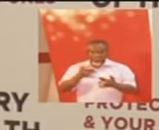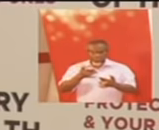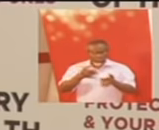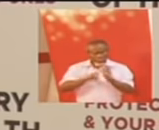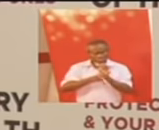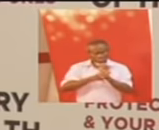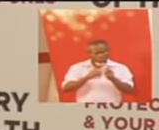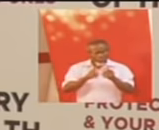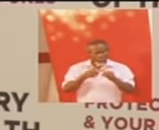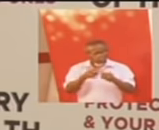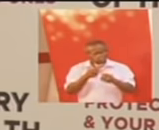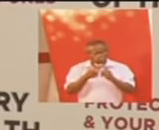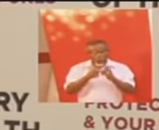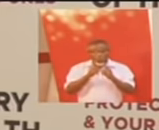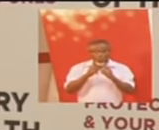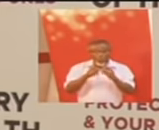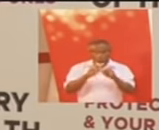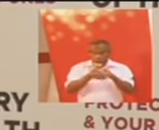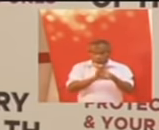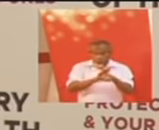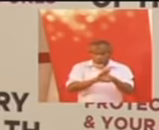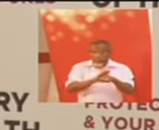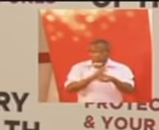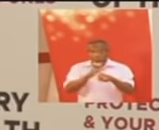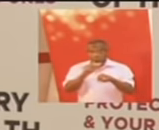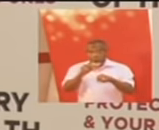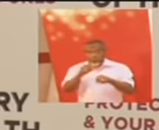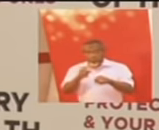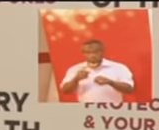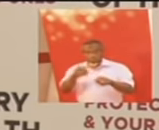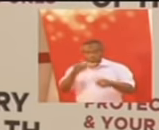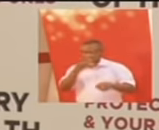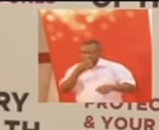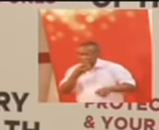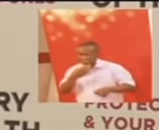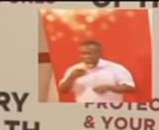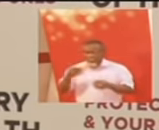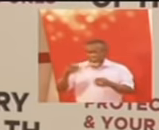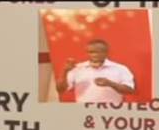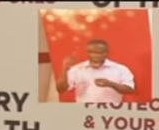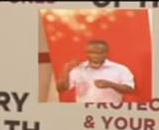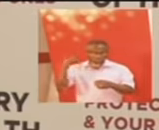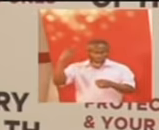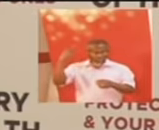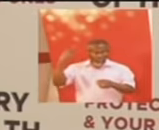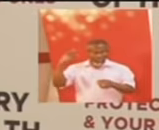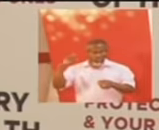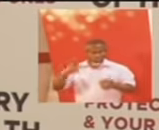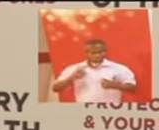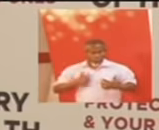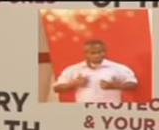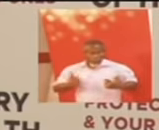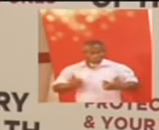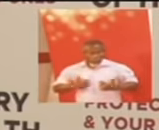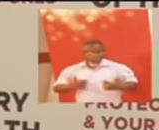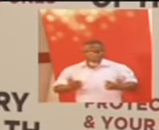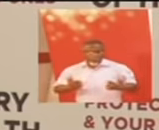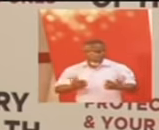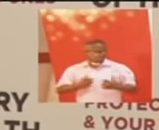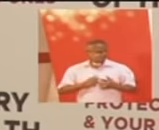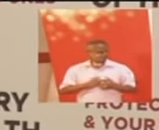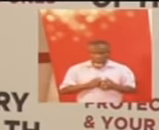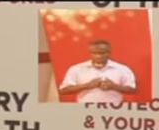speaking about diabetes, hypertension, we are speaking about lung diseases such as COPD, chronic obstructive